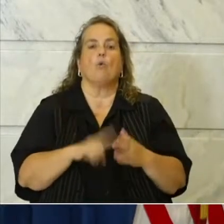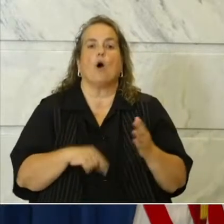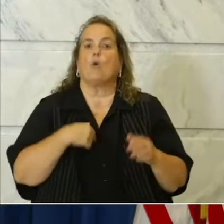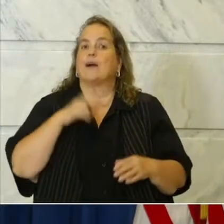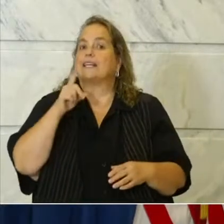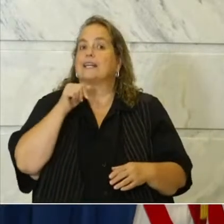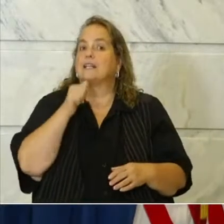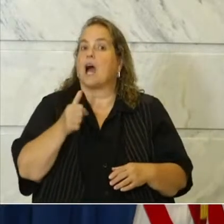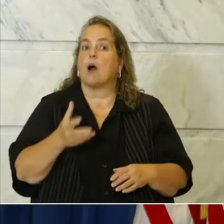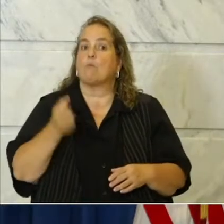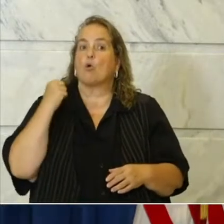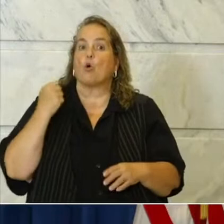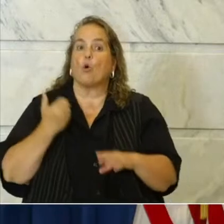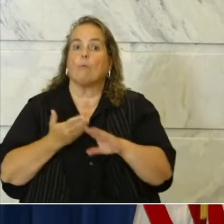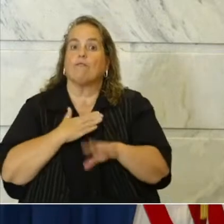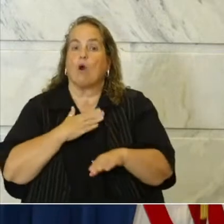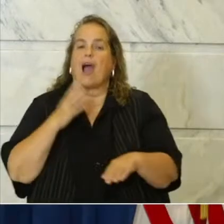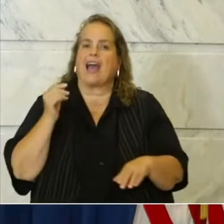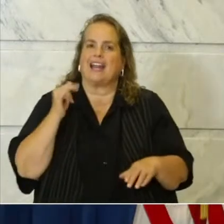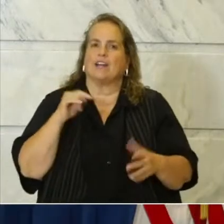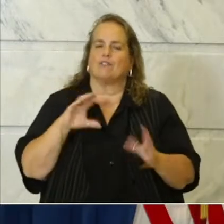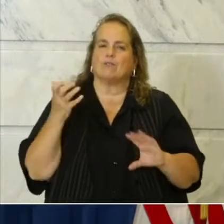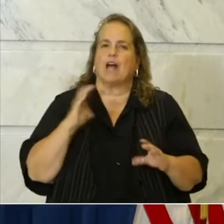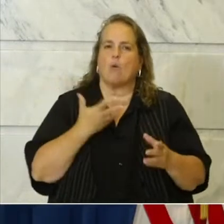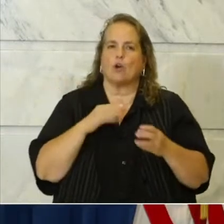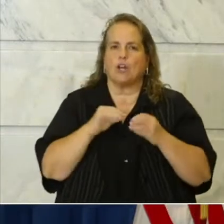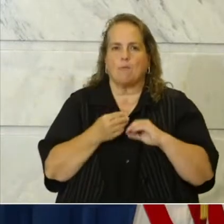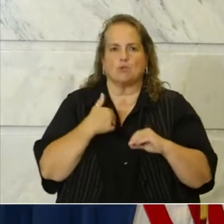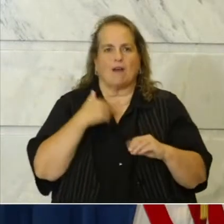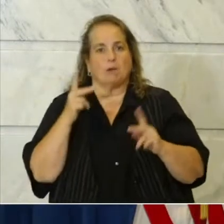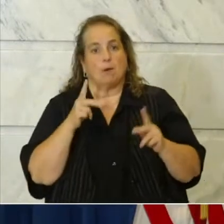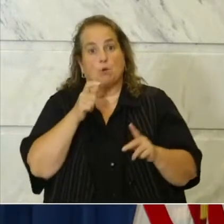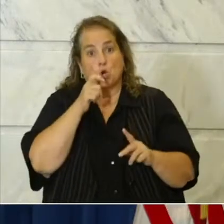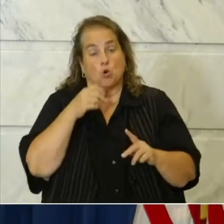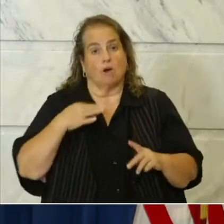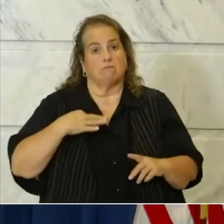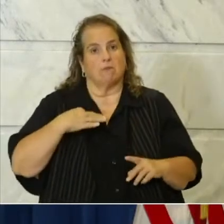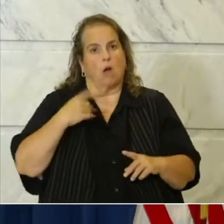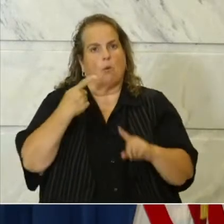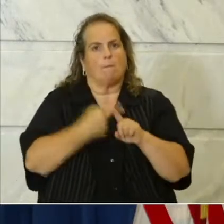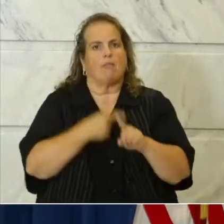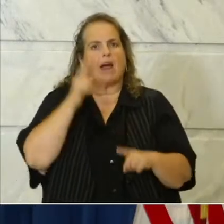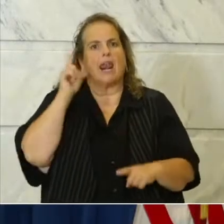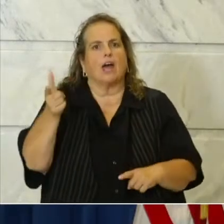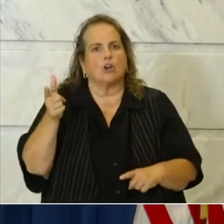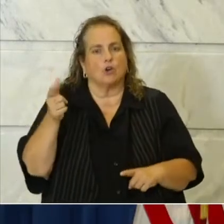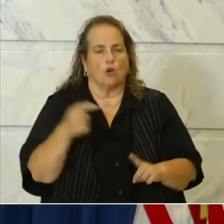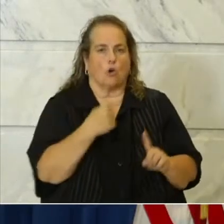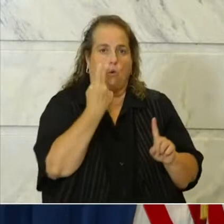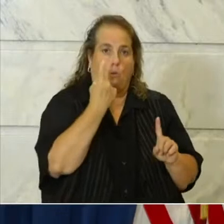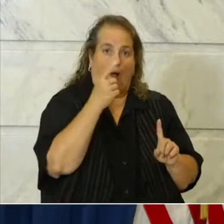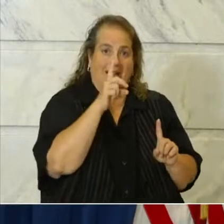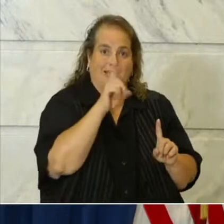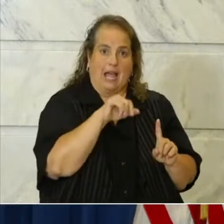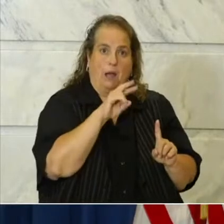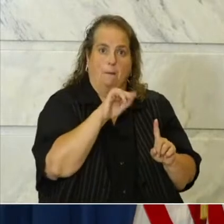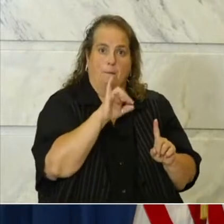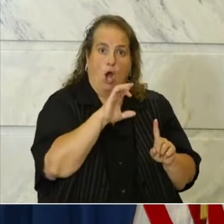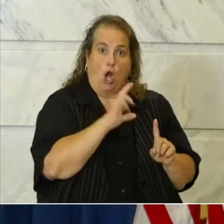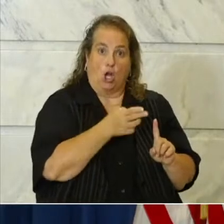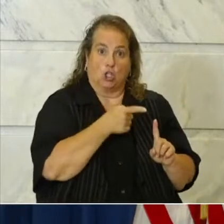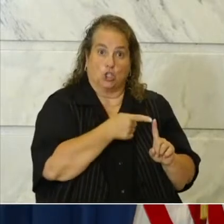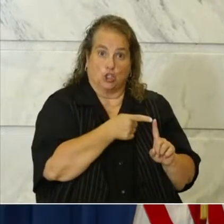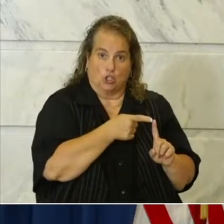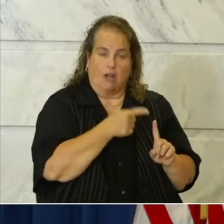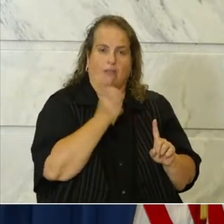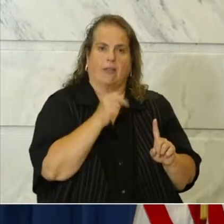before, and it's throwing off our numbers, is we had people who would file a month later, but if they had one day in March that they were claiming, it'd show up as a March